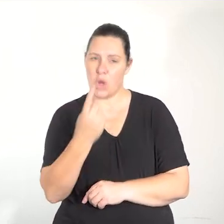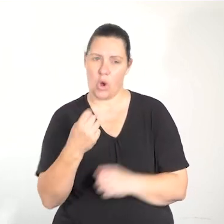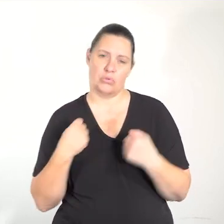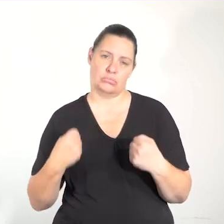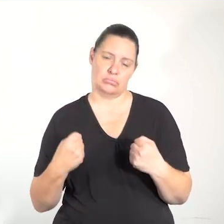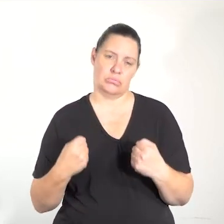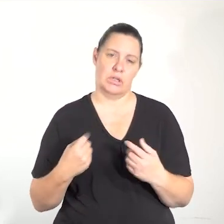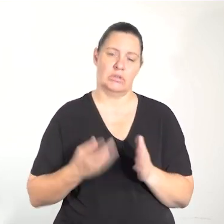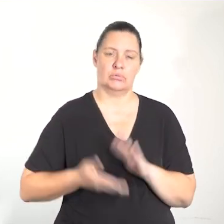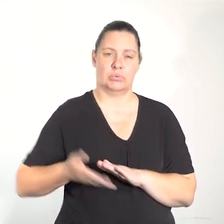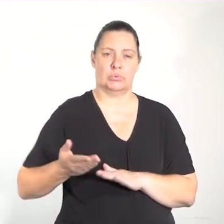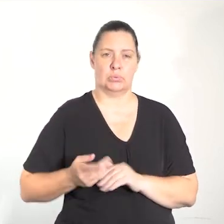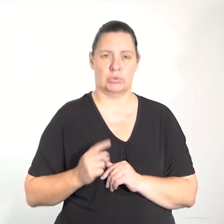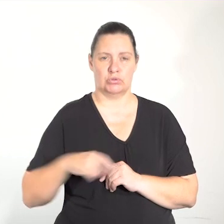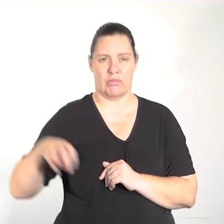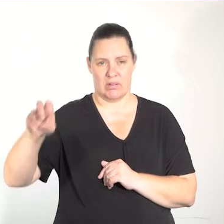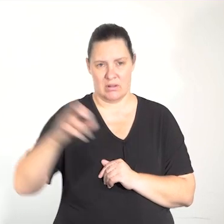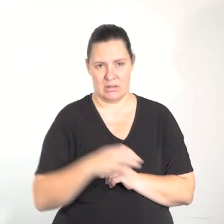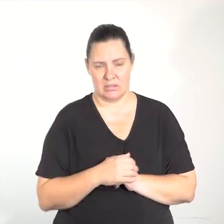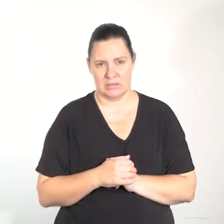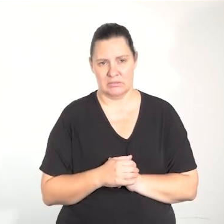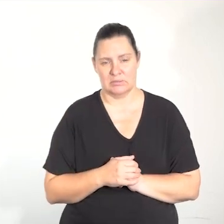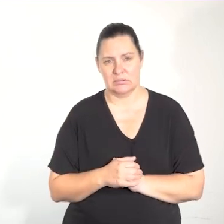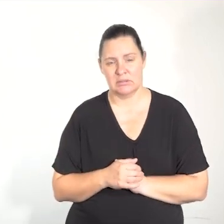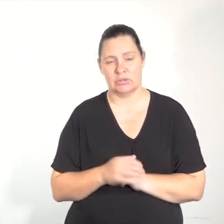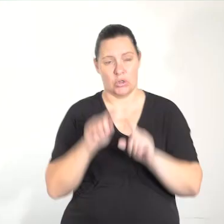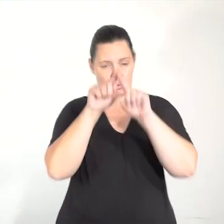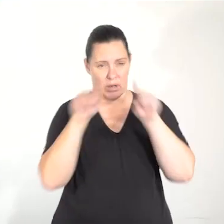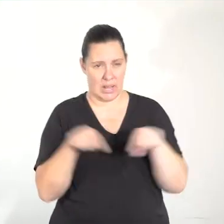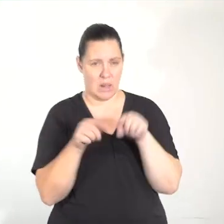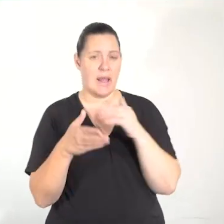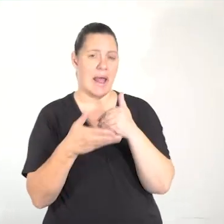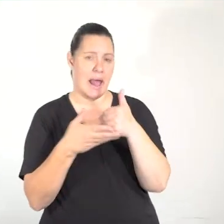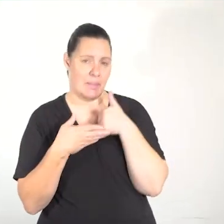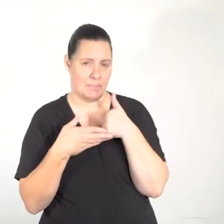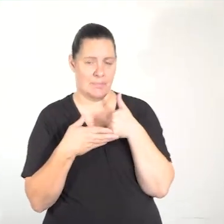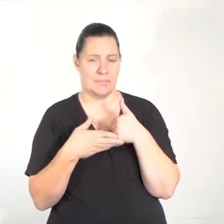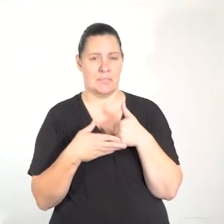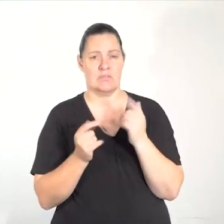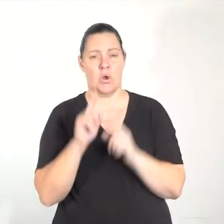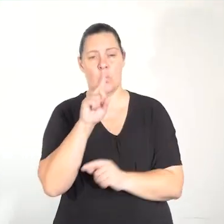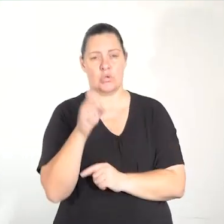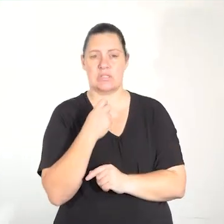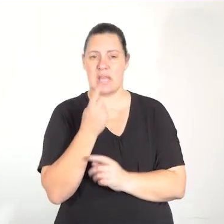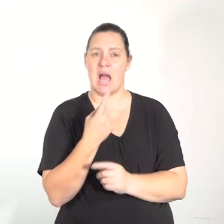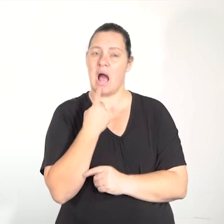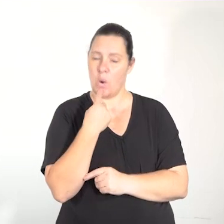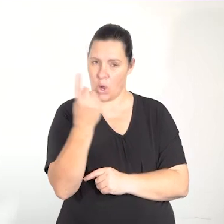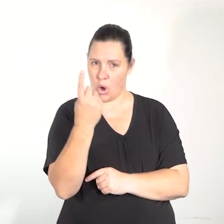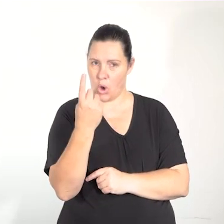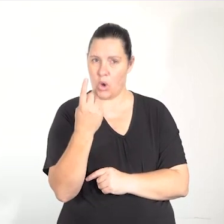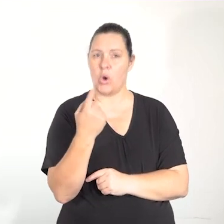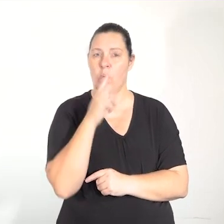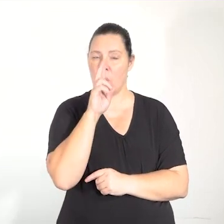the train travel? Now, remember, I said this triangle is going to help us with our formulas. When the question says how